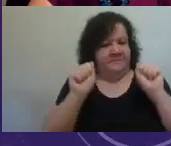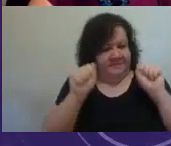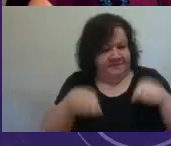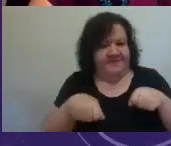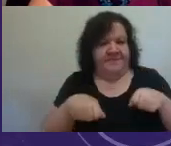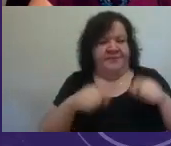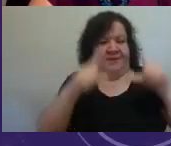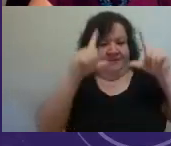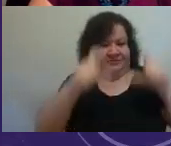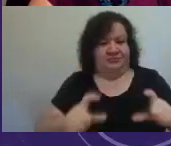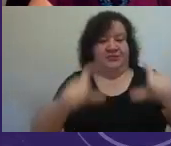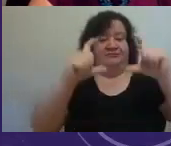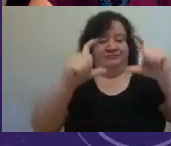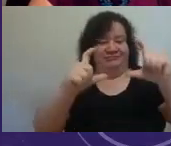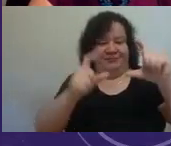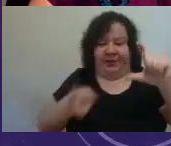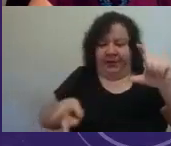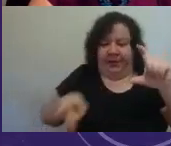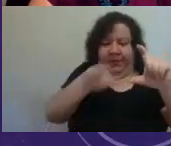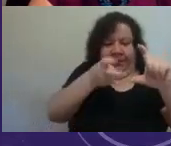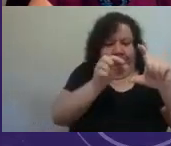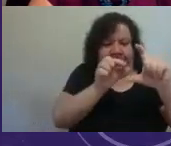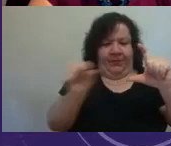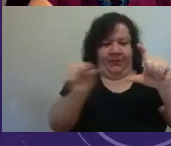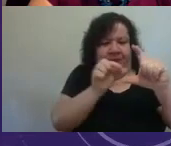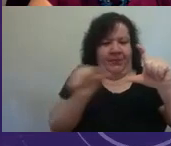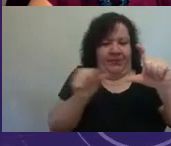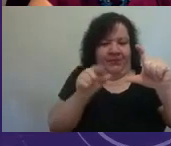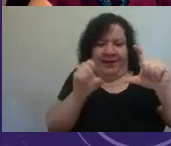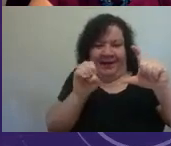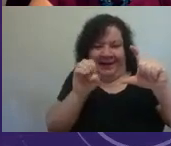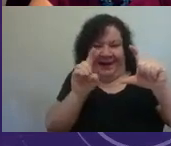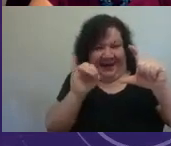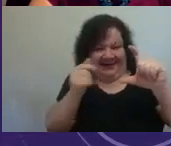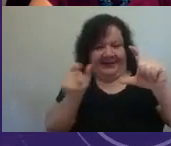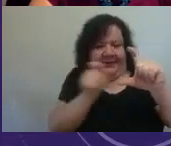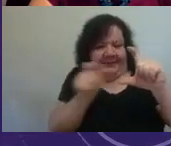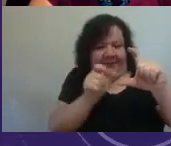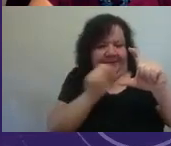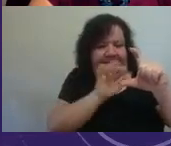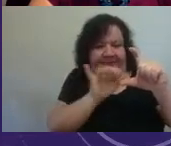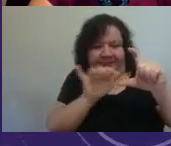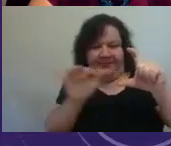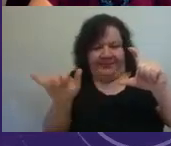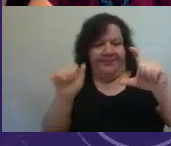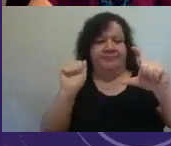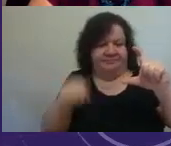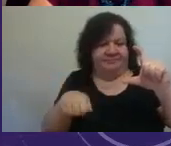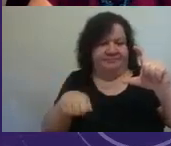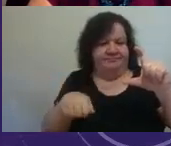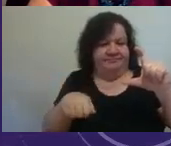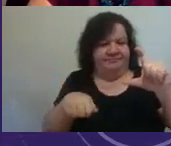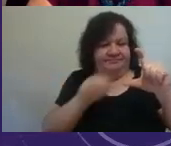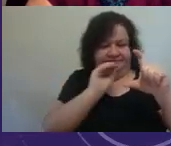upload a photo, it will have an option for editing your photo. Click that and then go in and add the alt text.